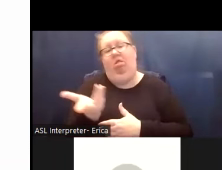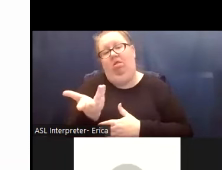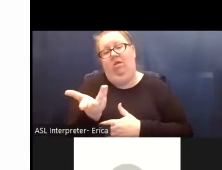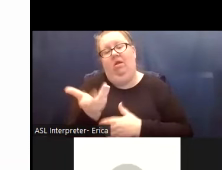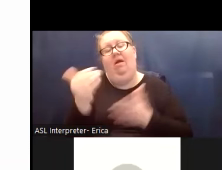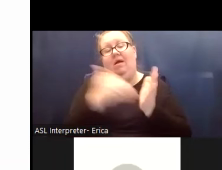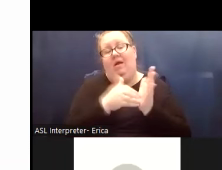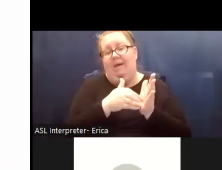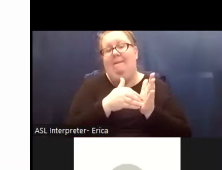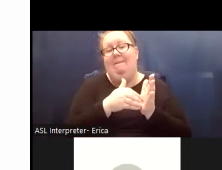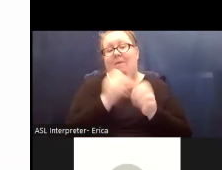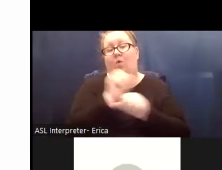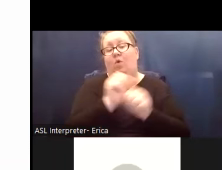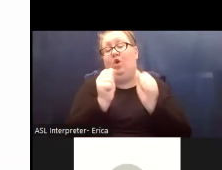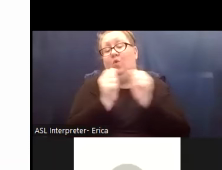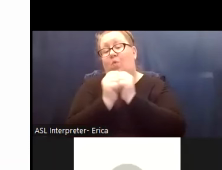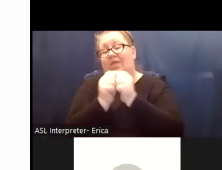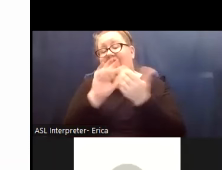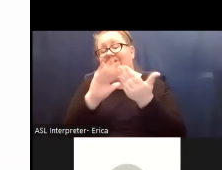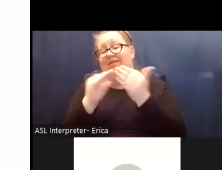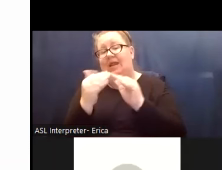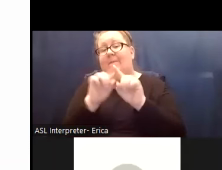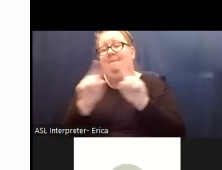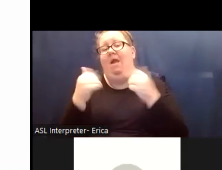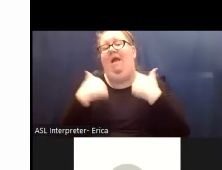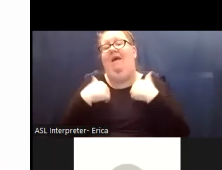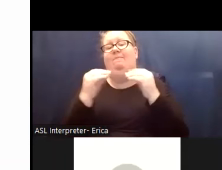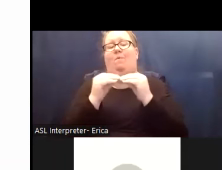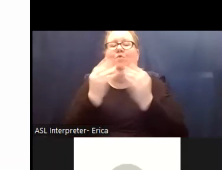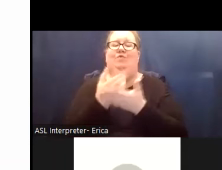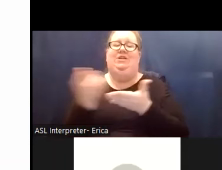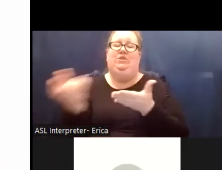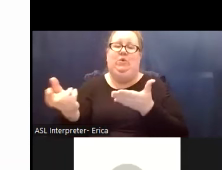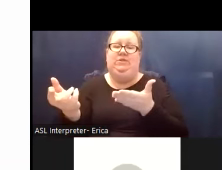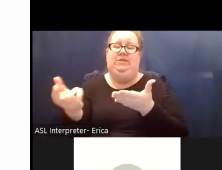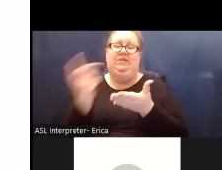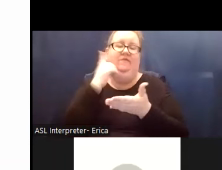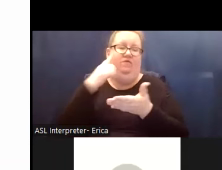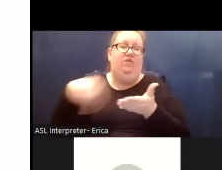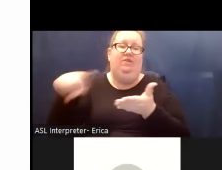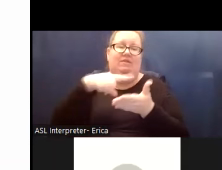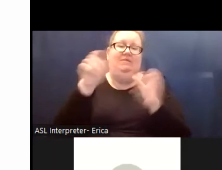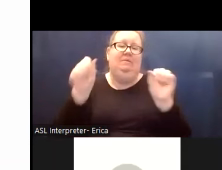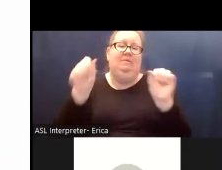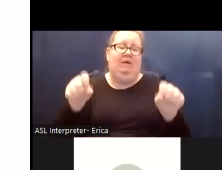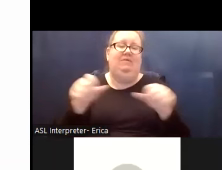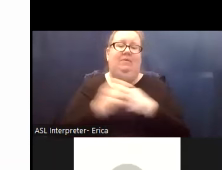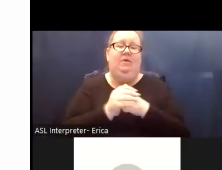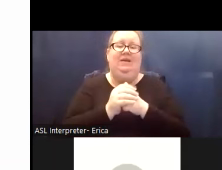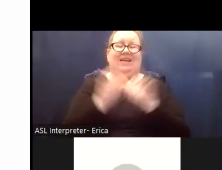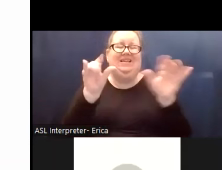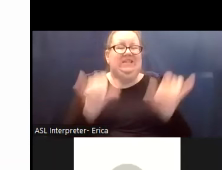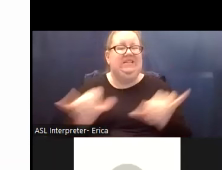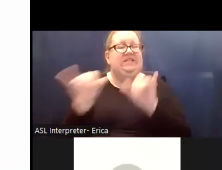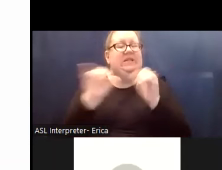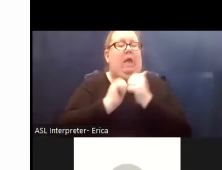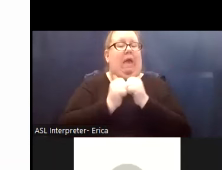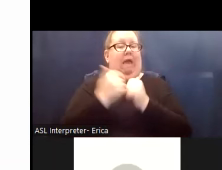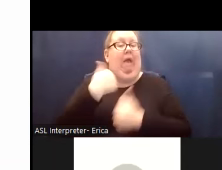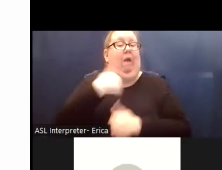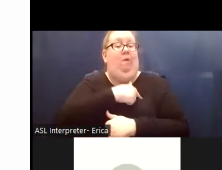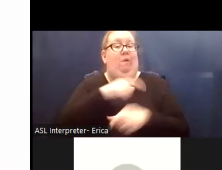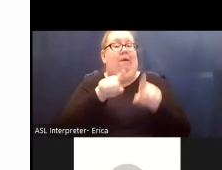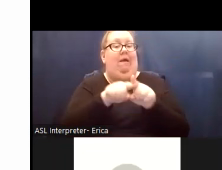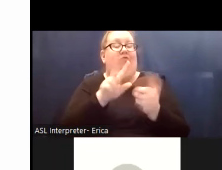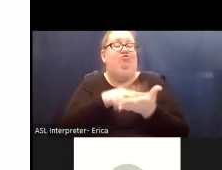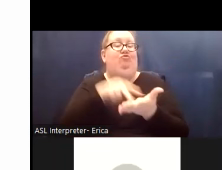again, work with the cities, but have a lot more resources for these things to be possible, similar to how we as Resilient New